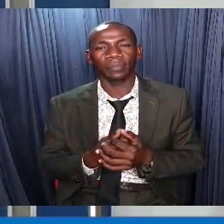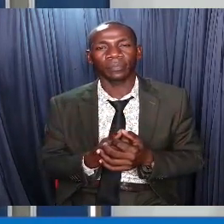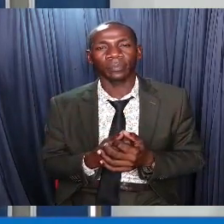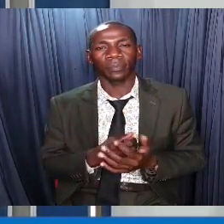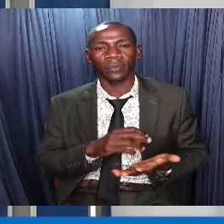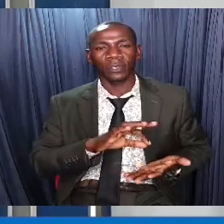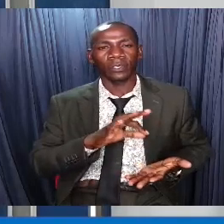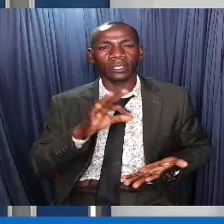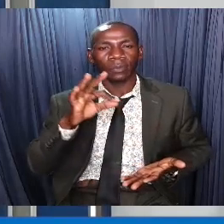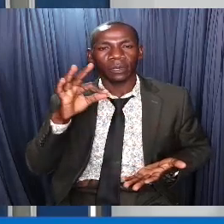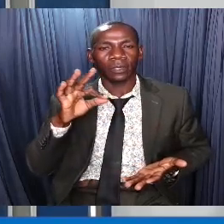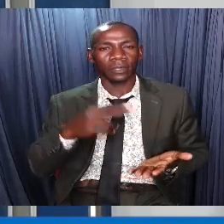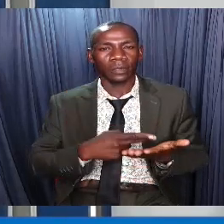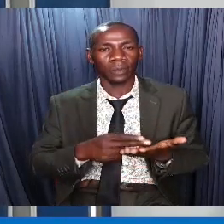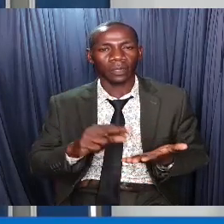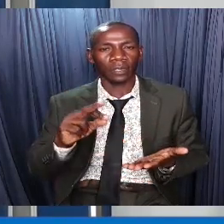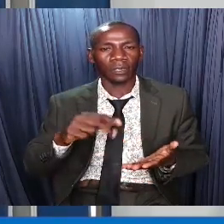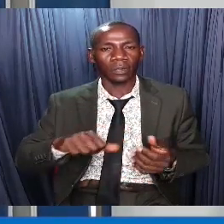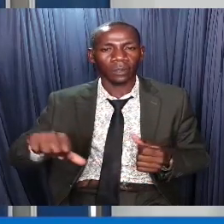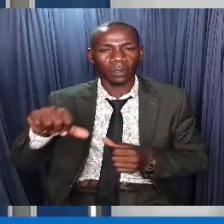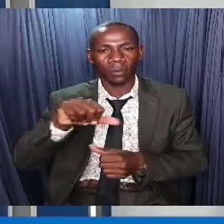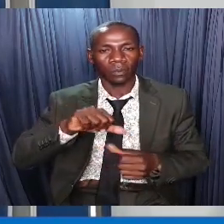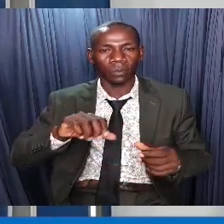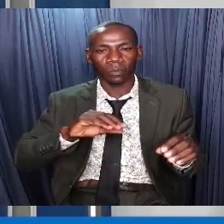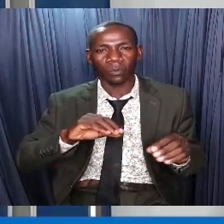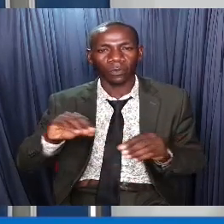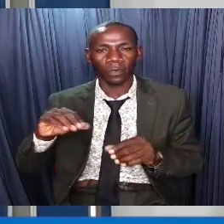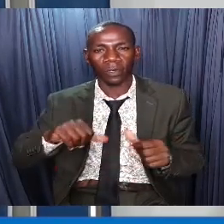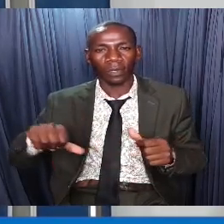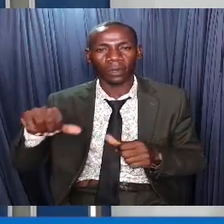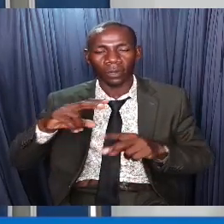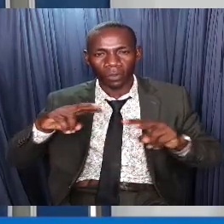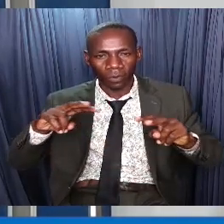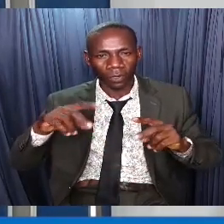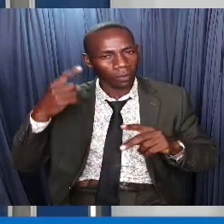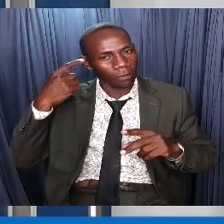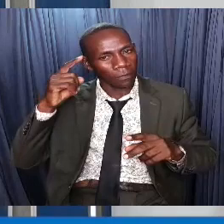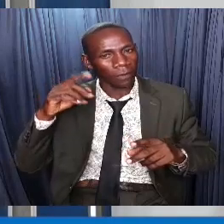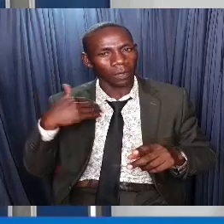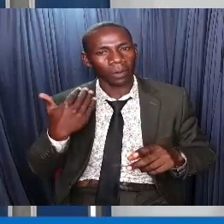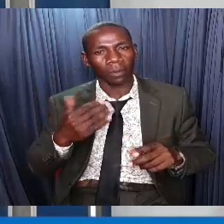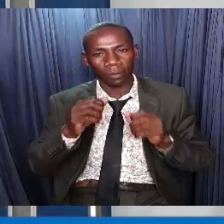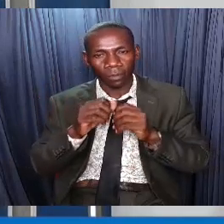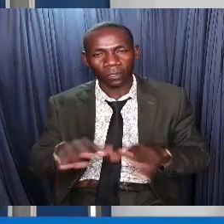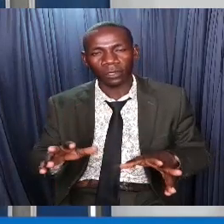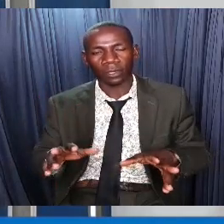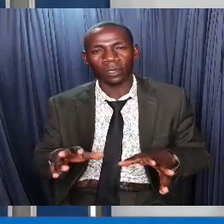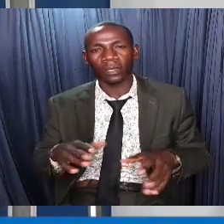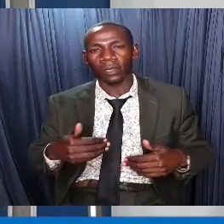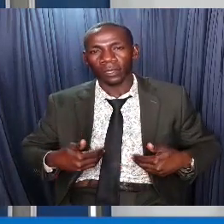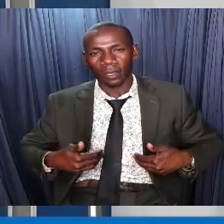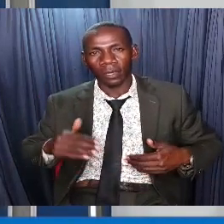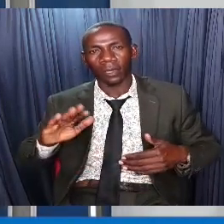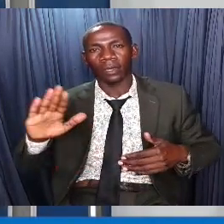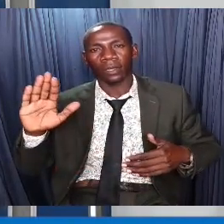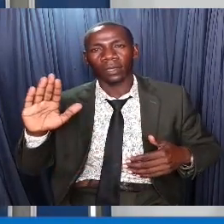Roho anazunguka. The spirit is moving round and round. Anatafuta kupotea kwetu. He is seeking for our perdition. Ana njia yake. Because